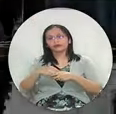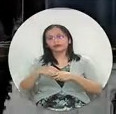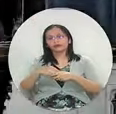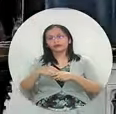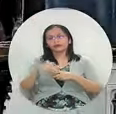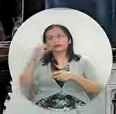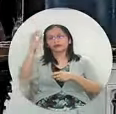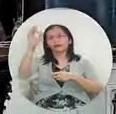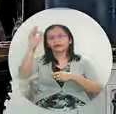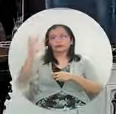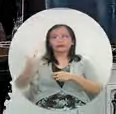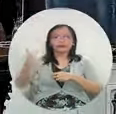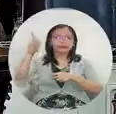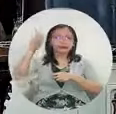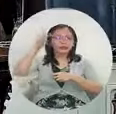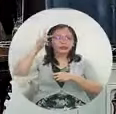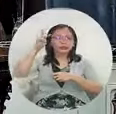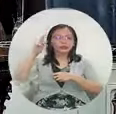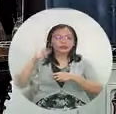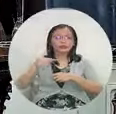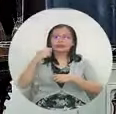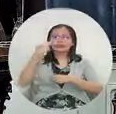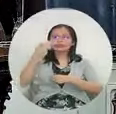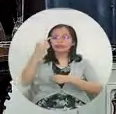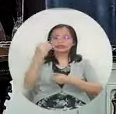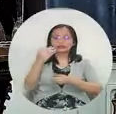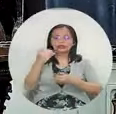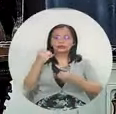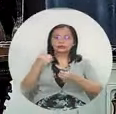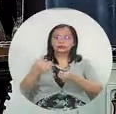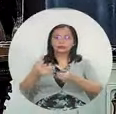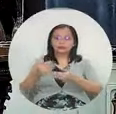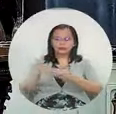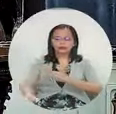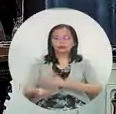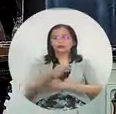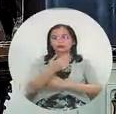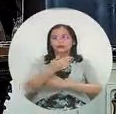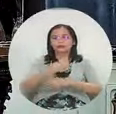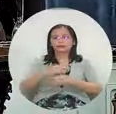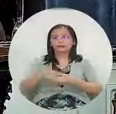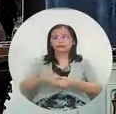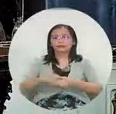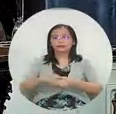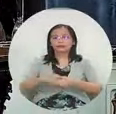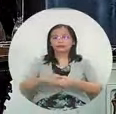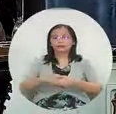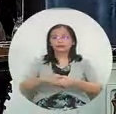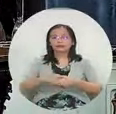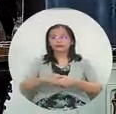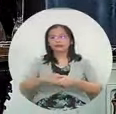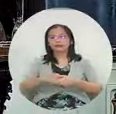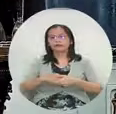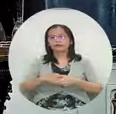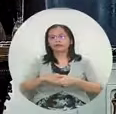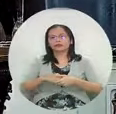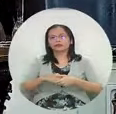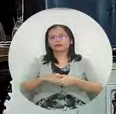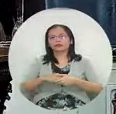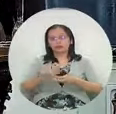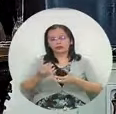Pastor Ken told us this morning, it is very easy for us to be kana ma-attracted ba sa ating sa